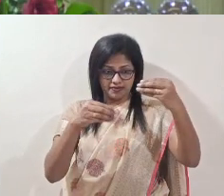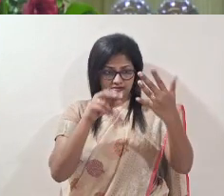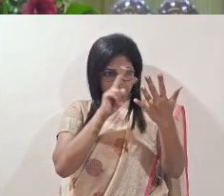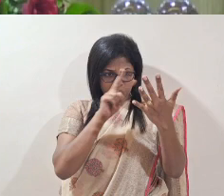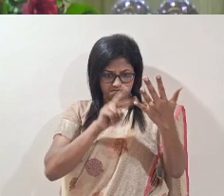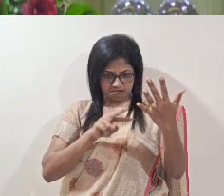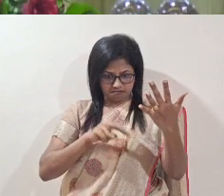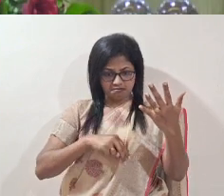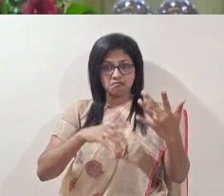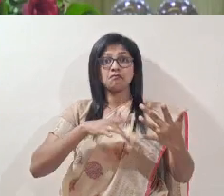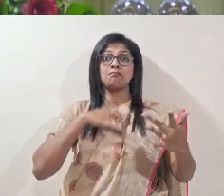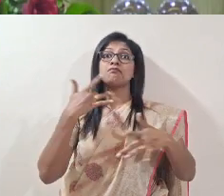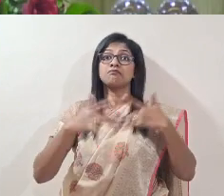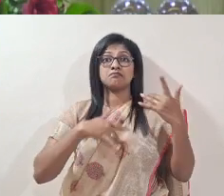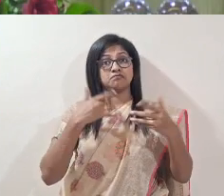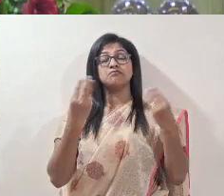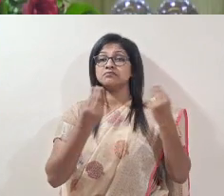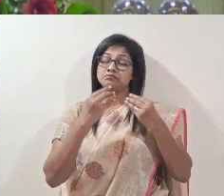quite interesting to me.